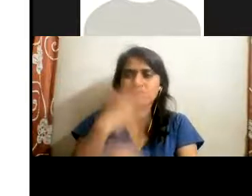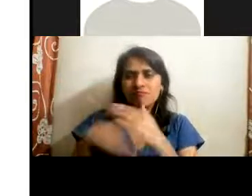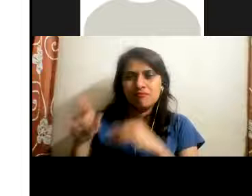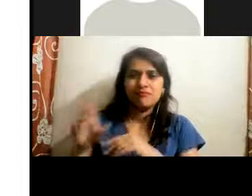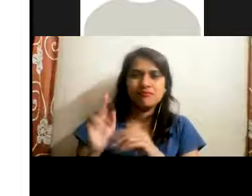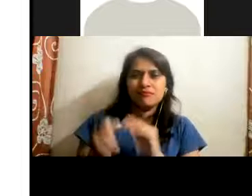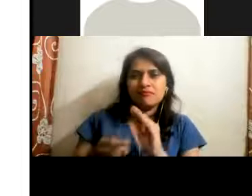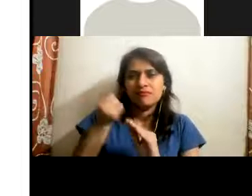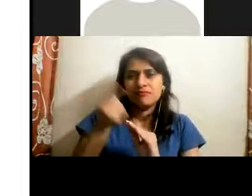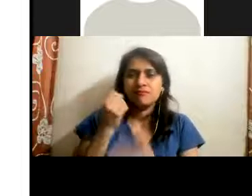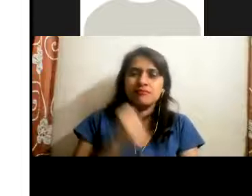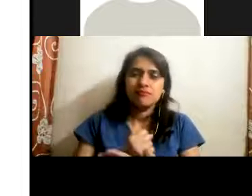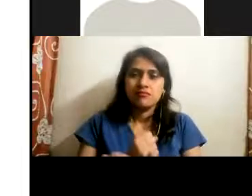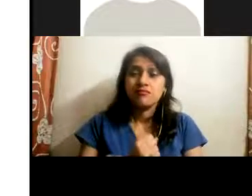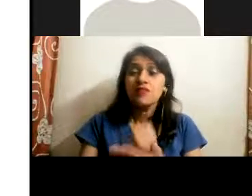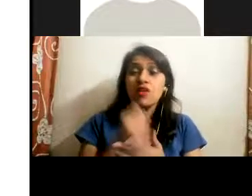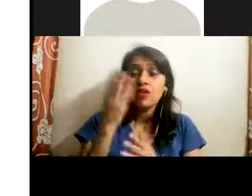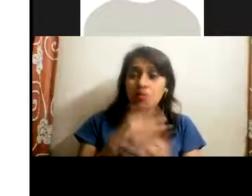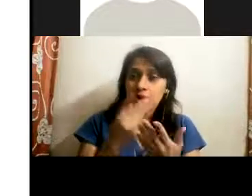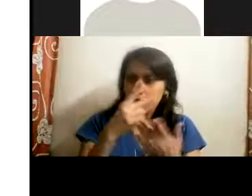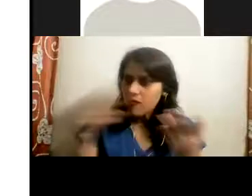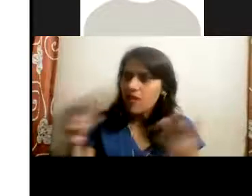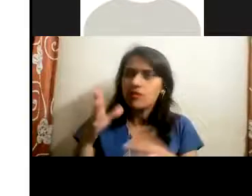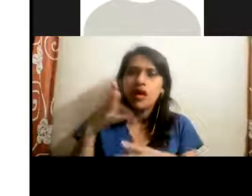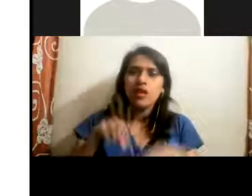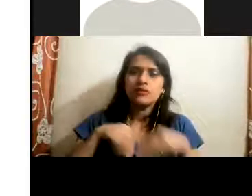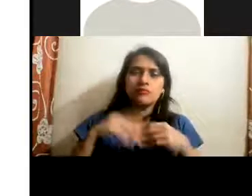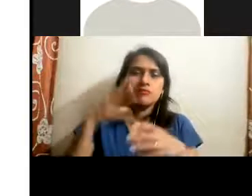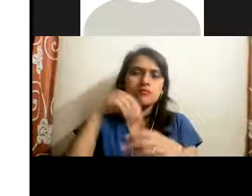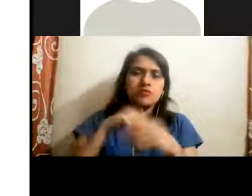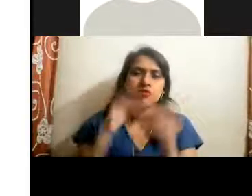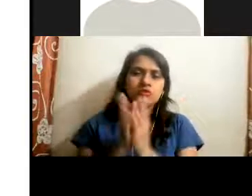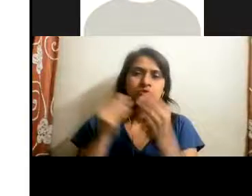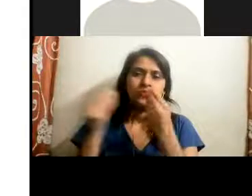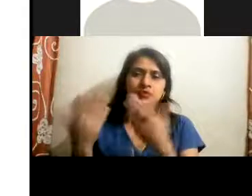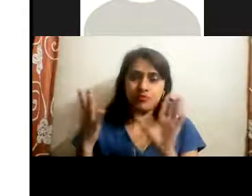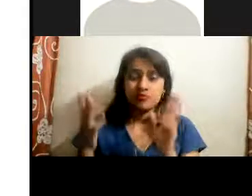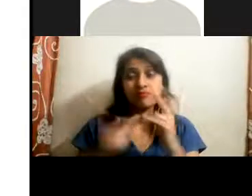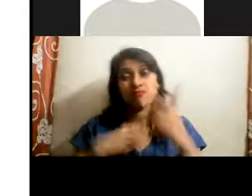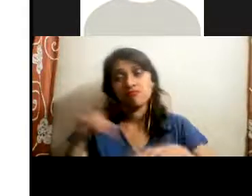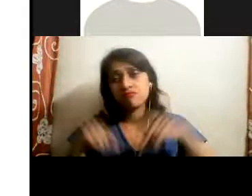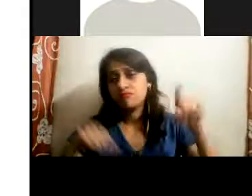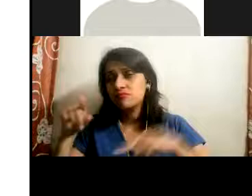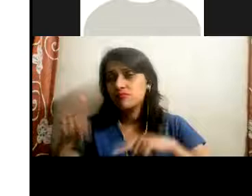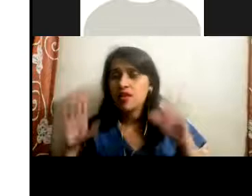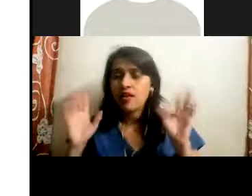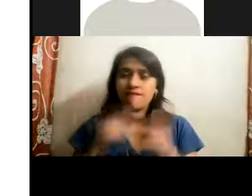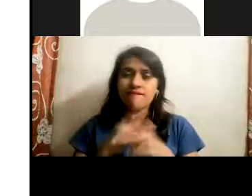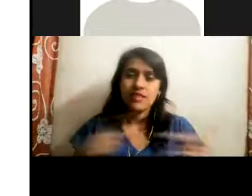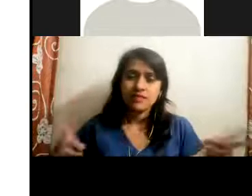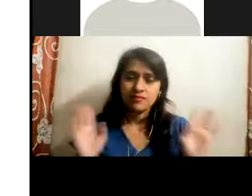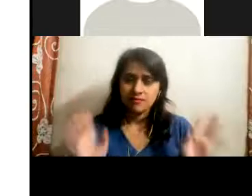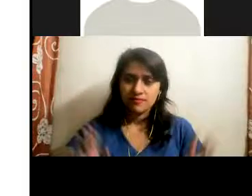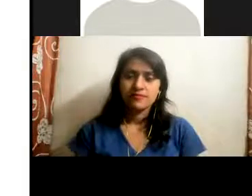health disabilities they don't cover at all. So these kind of discriminatory practices are available for persons